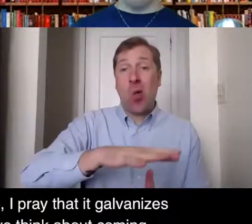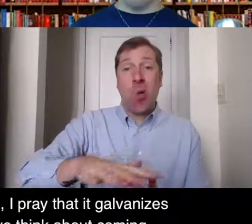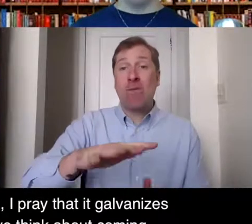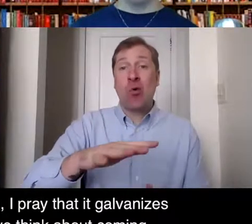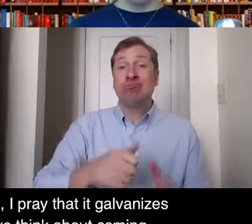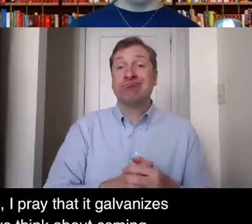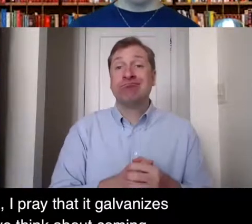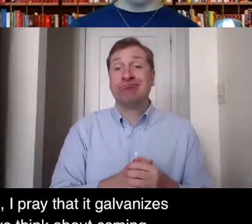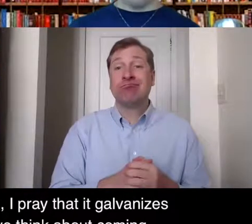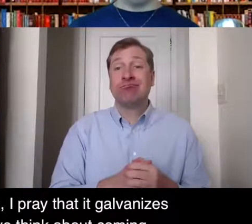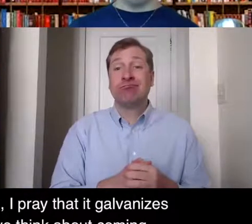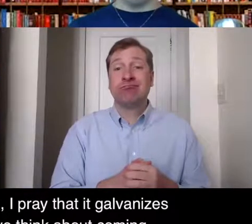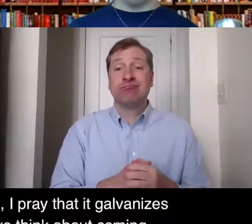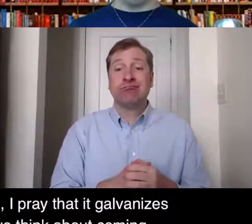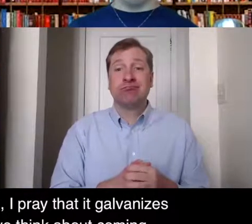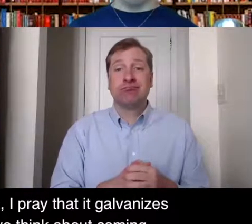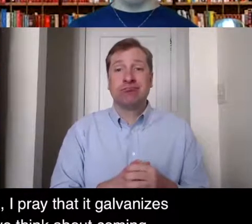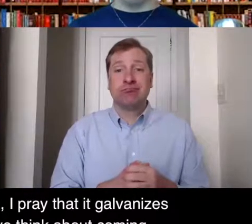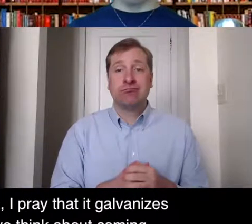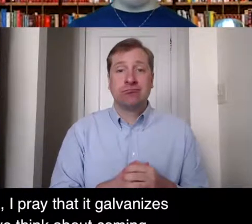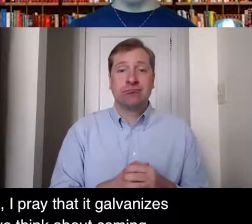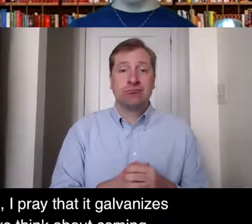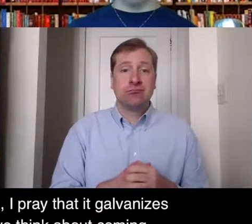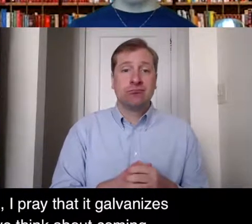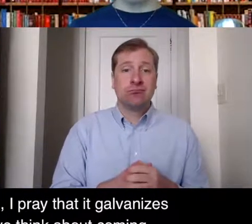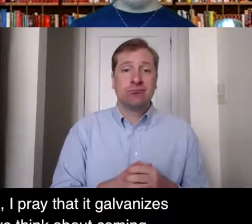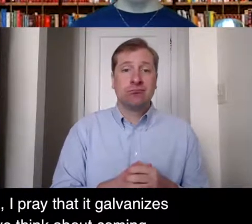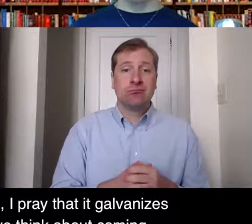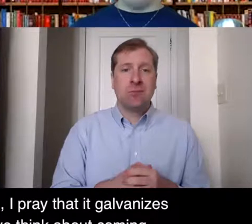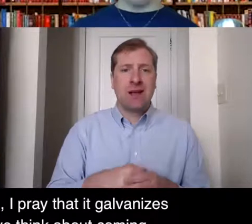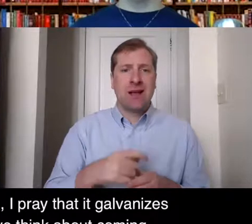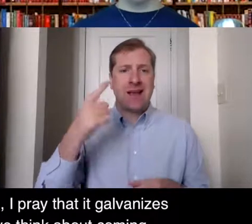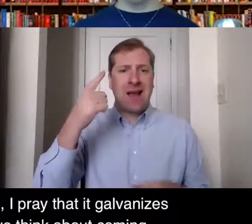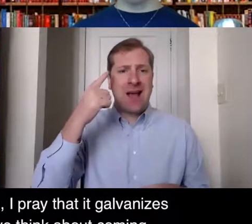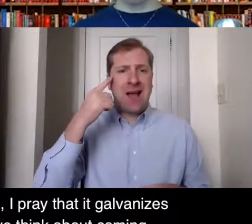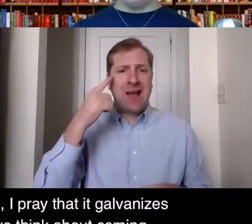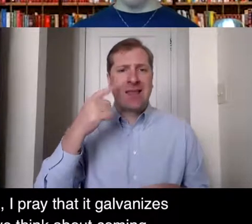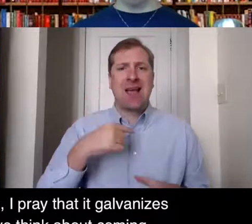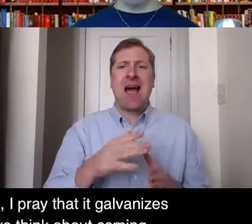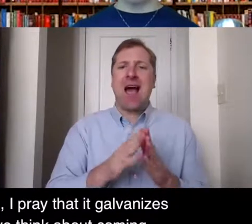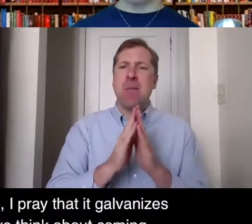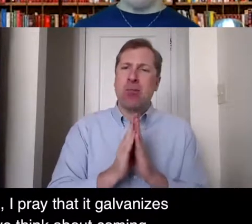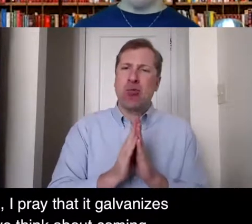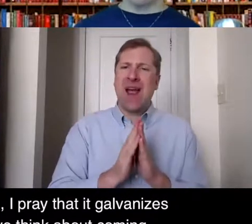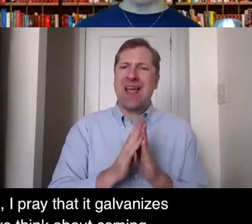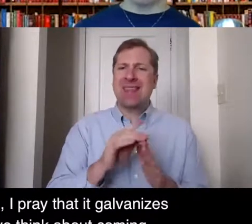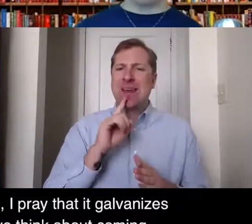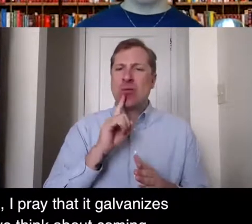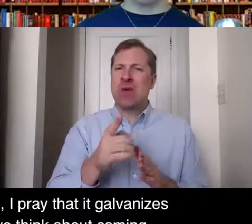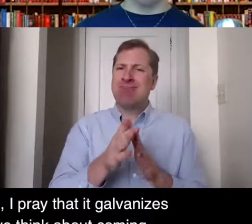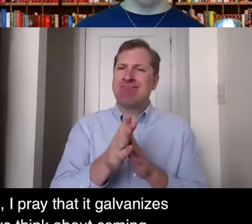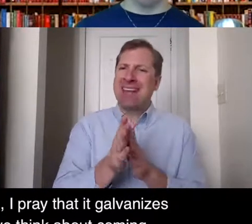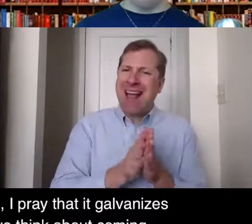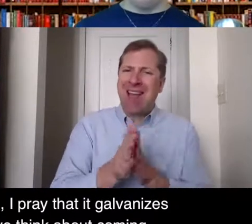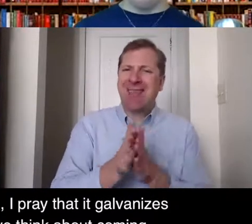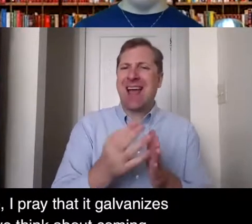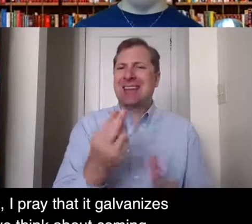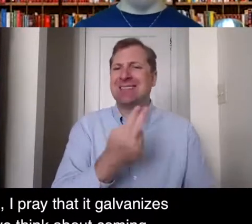more so that it galvanizes, I pray that it galvanizes us,